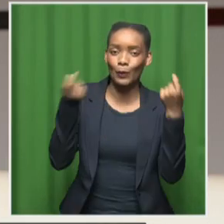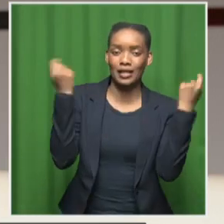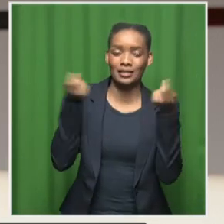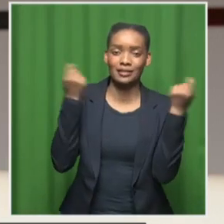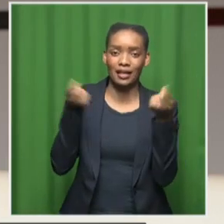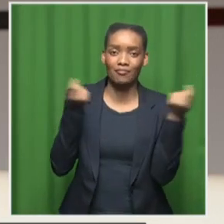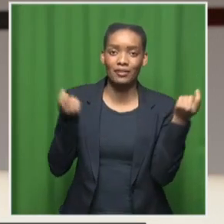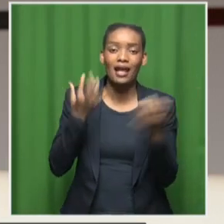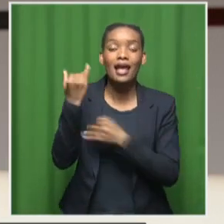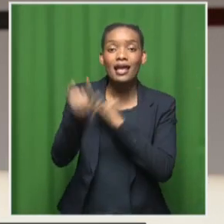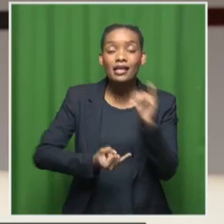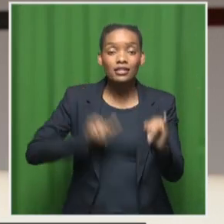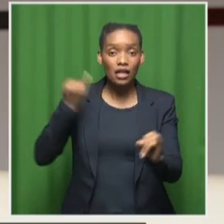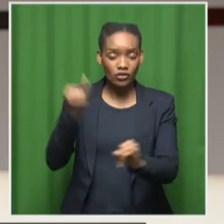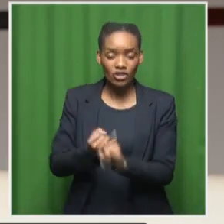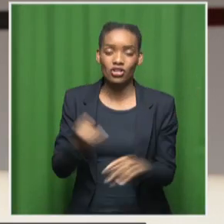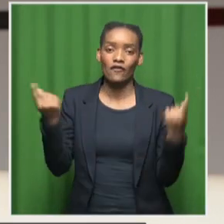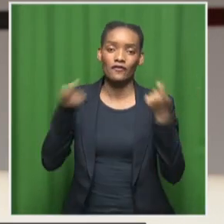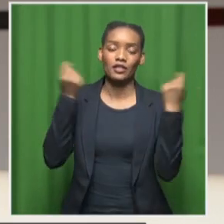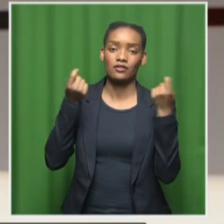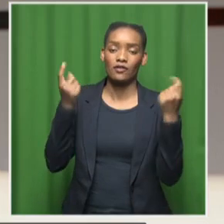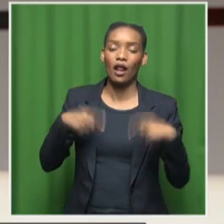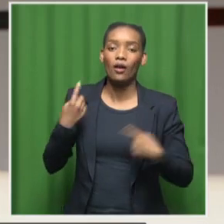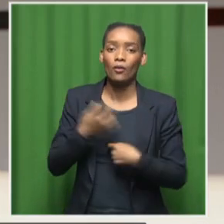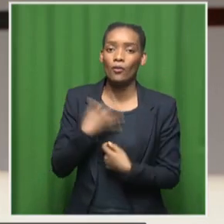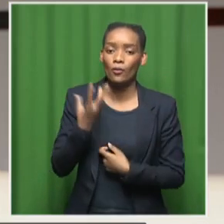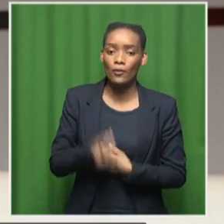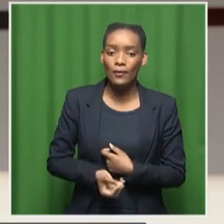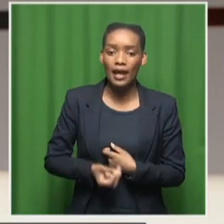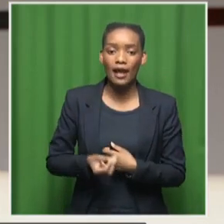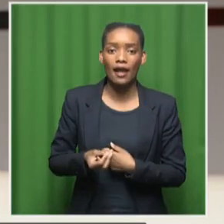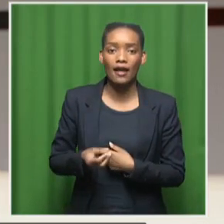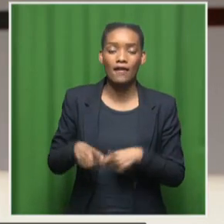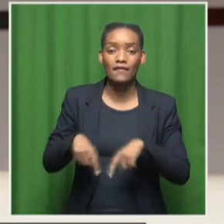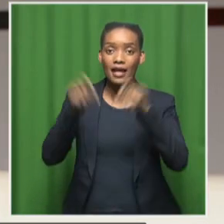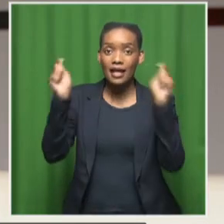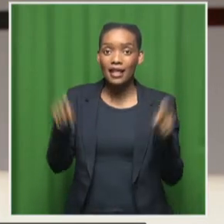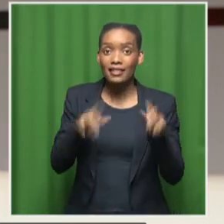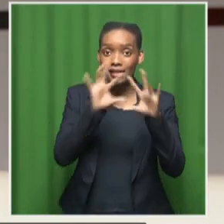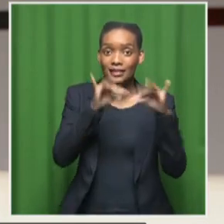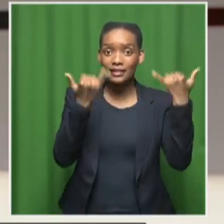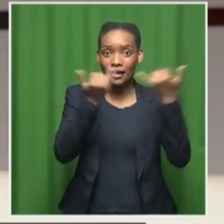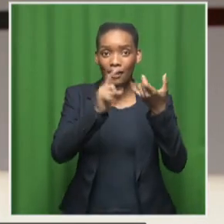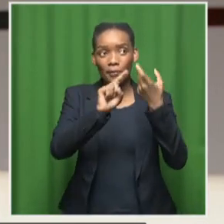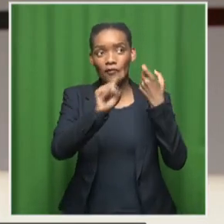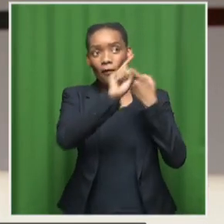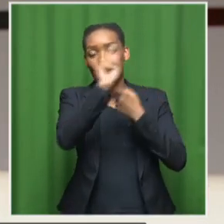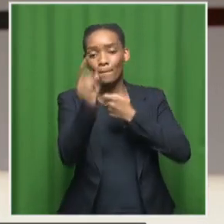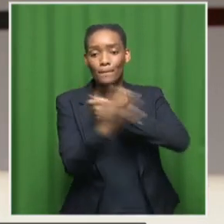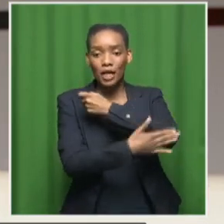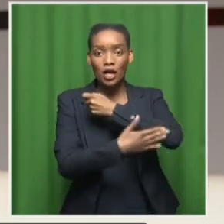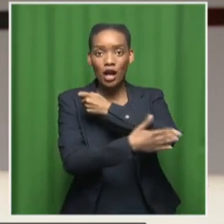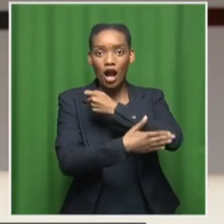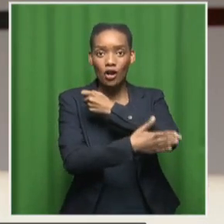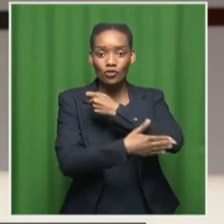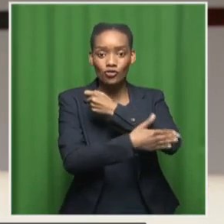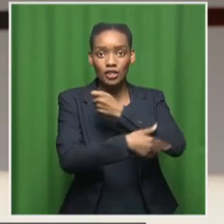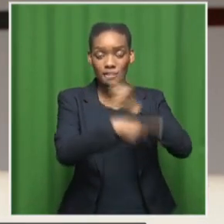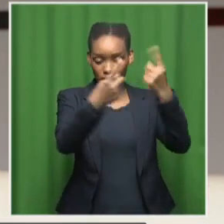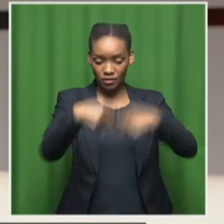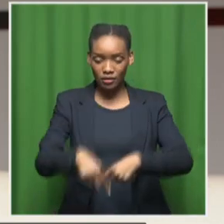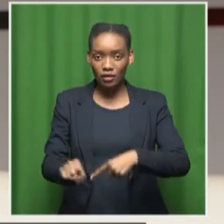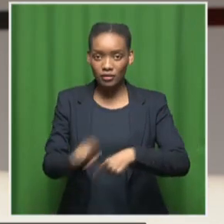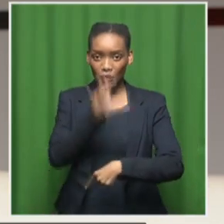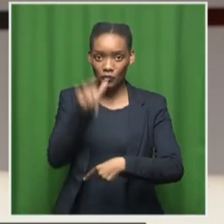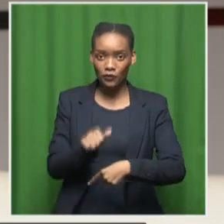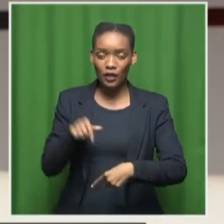an international festival, so we have theatre companies that are traveling from their countries out to South Africa, and